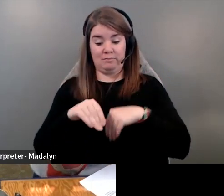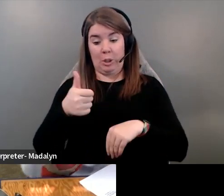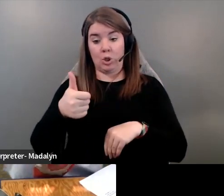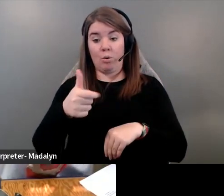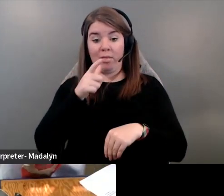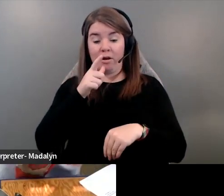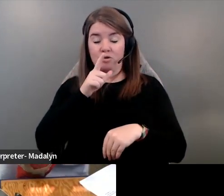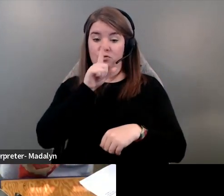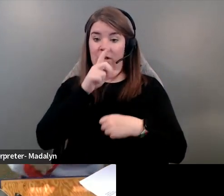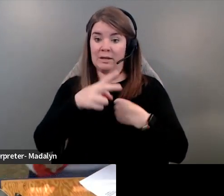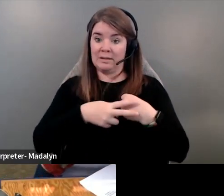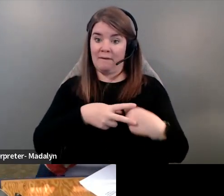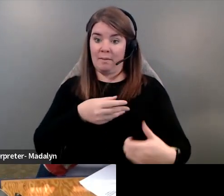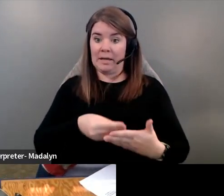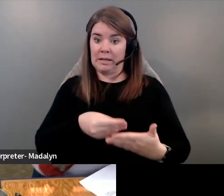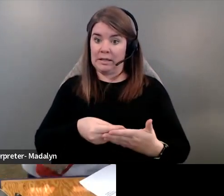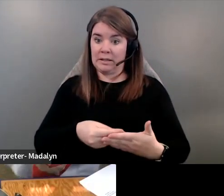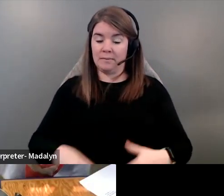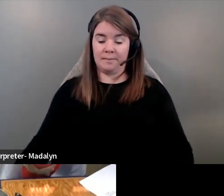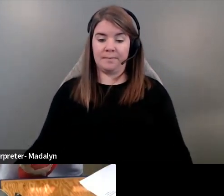some money there.